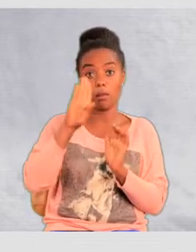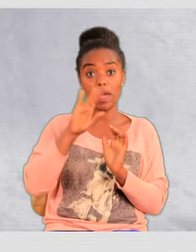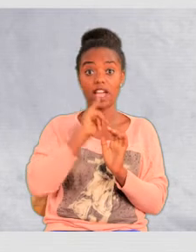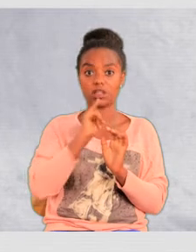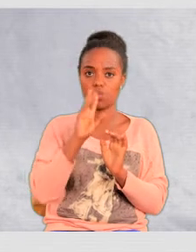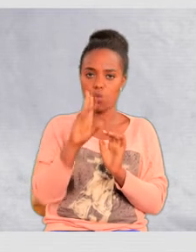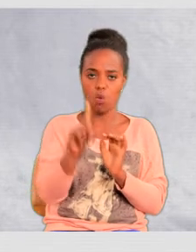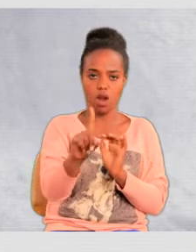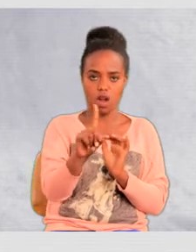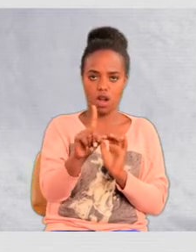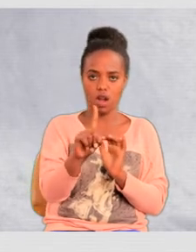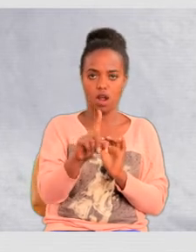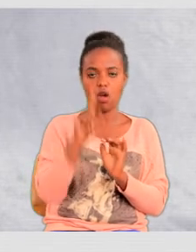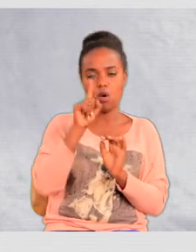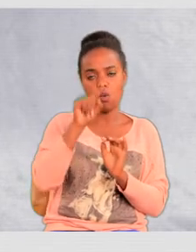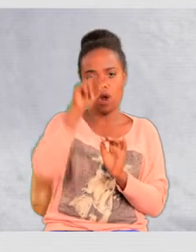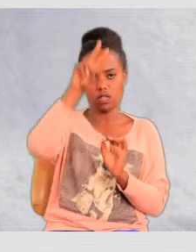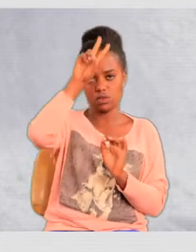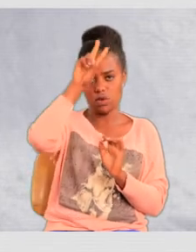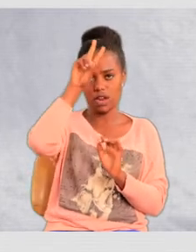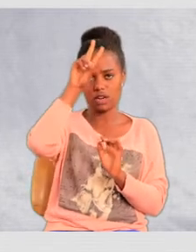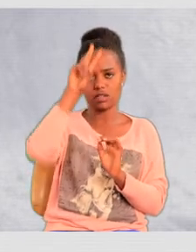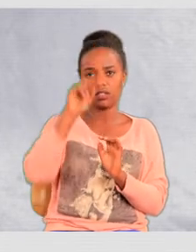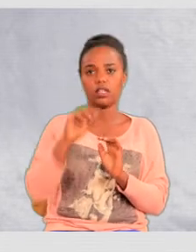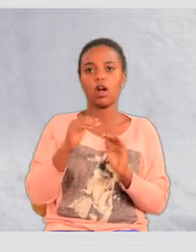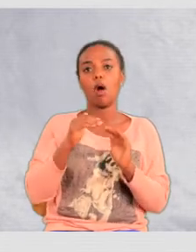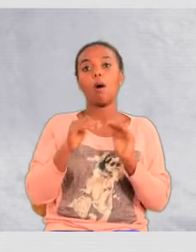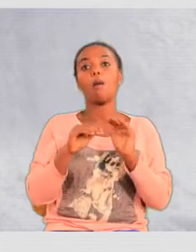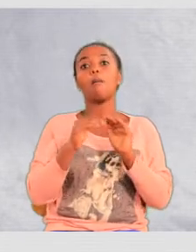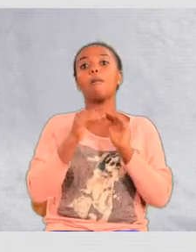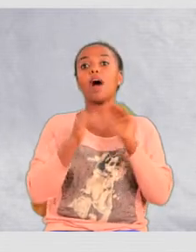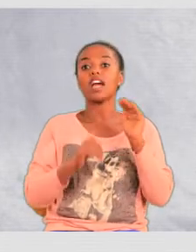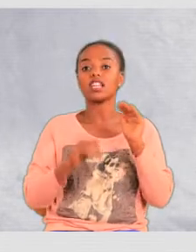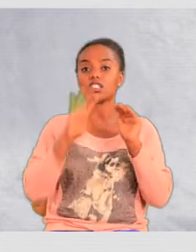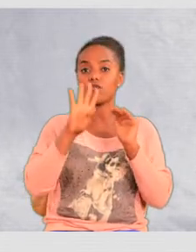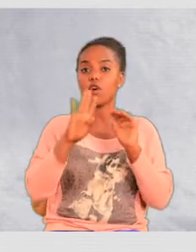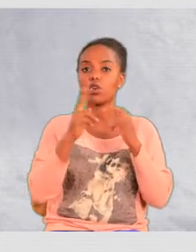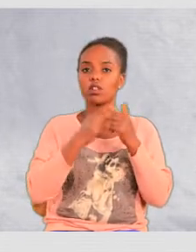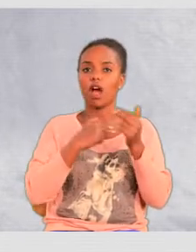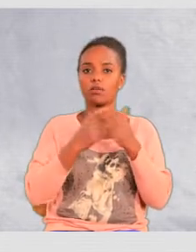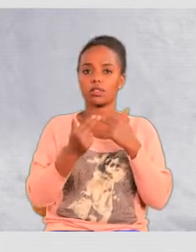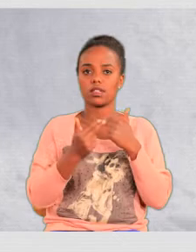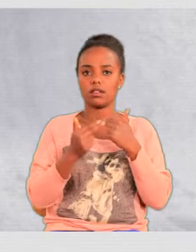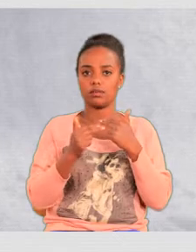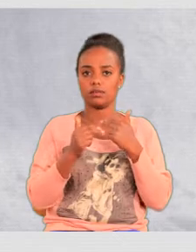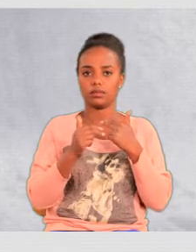1. 1 squared minus 4 times.